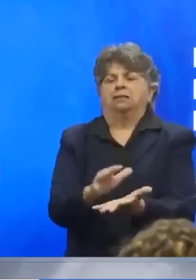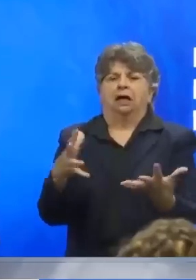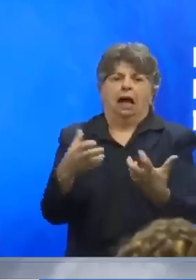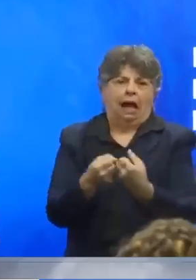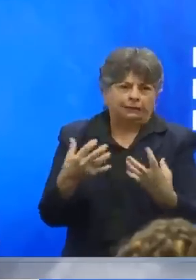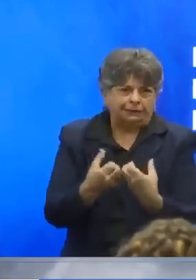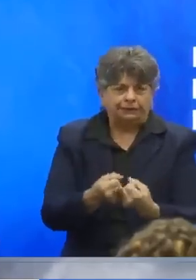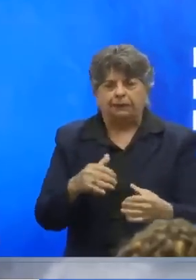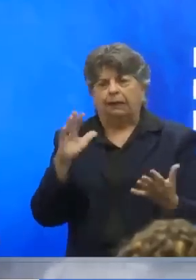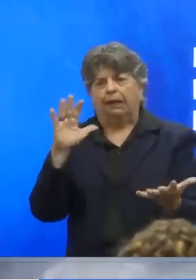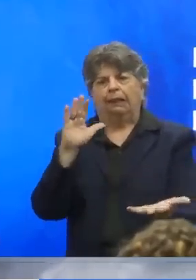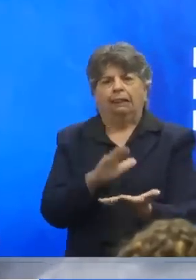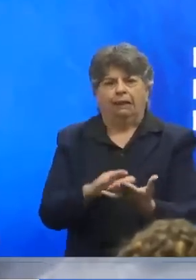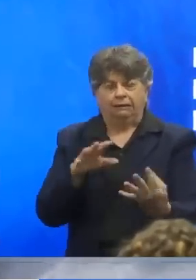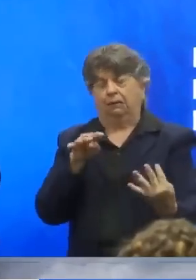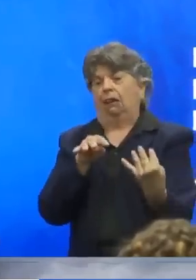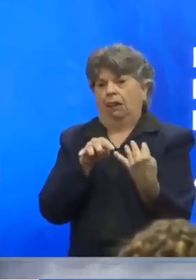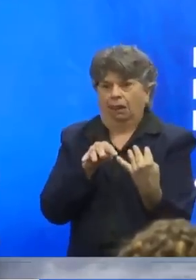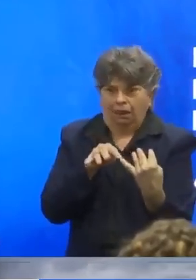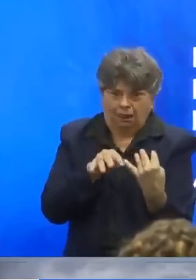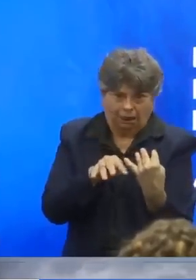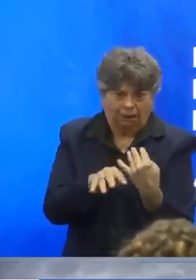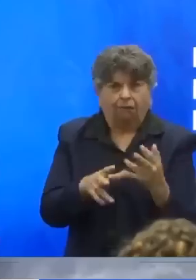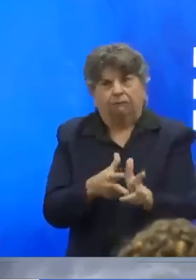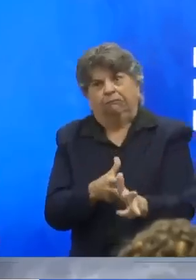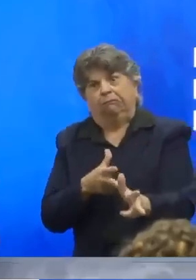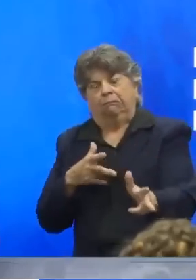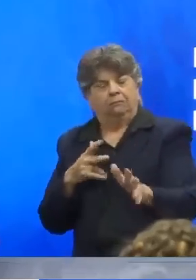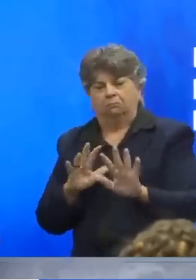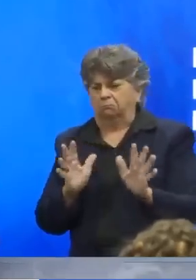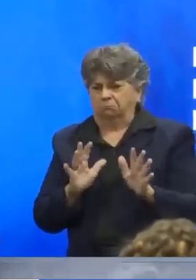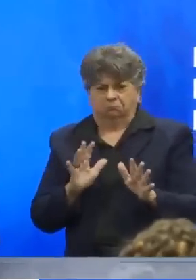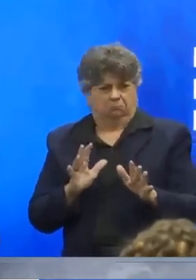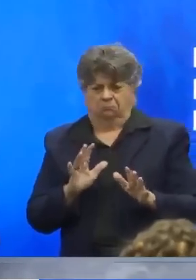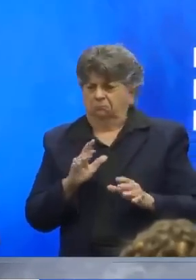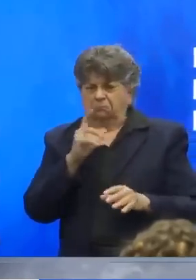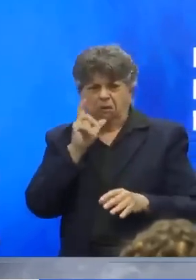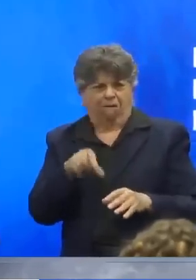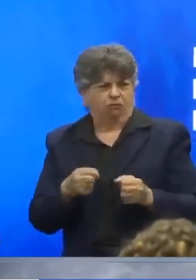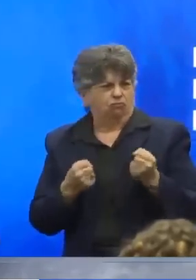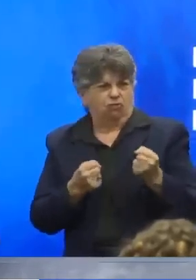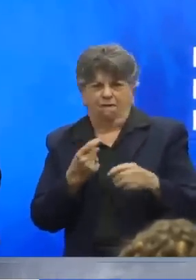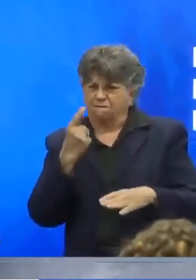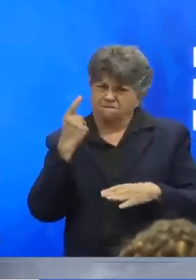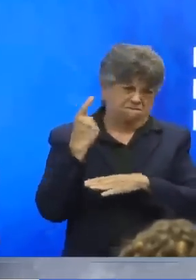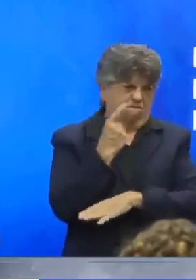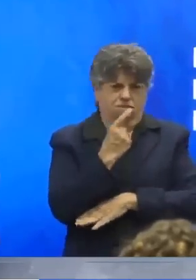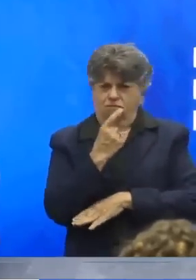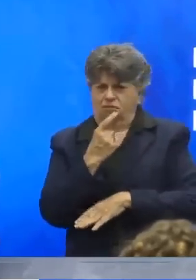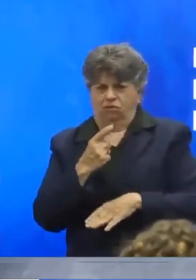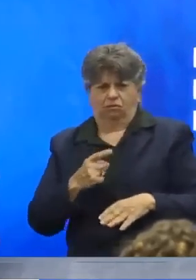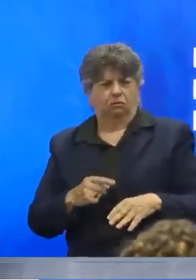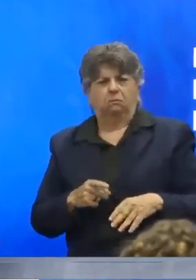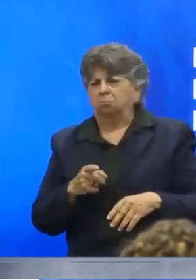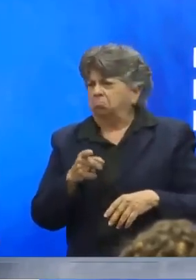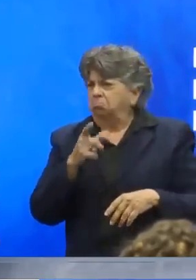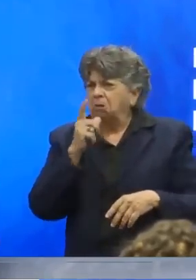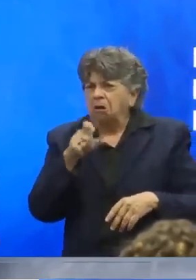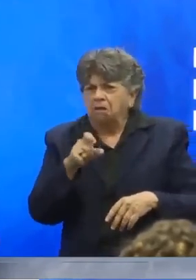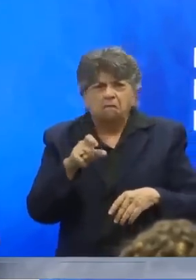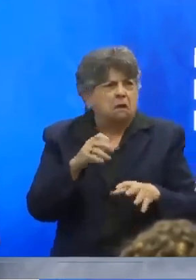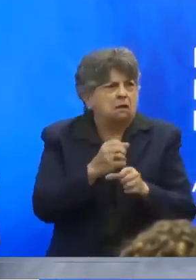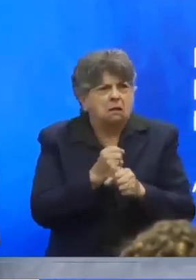So Florida's got most of these structures, homes, hotels, stuff that are on the higher ground are going to be